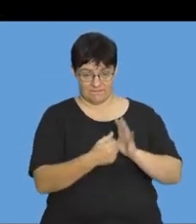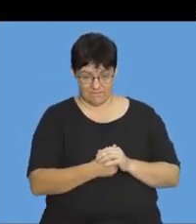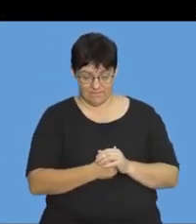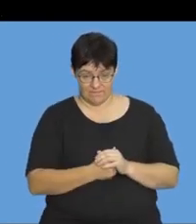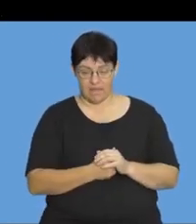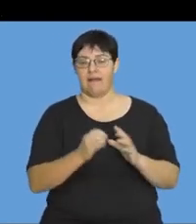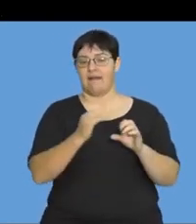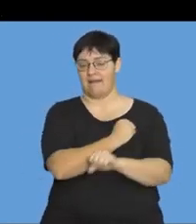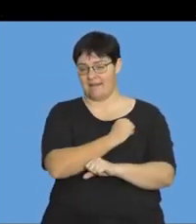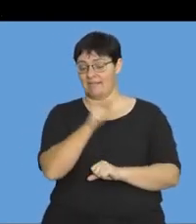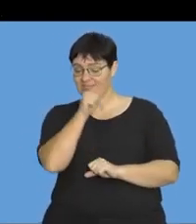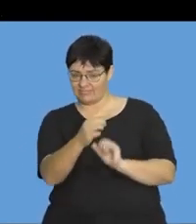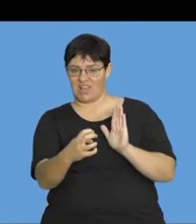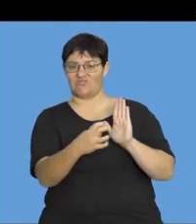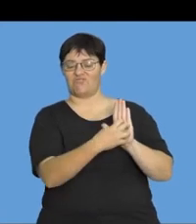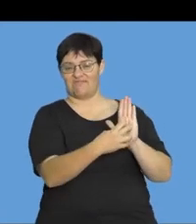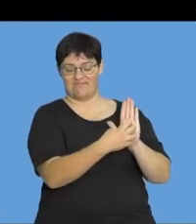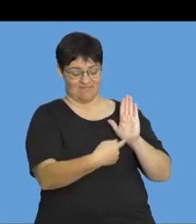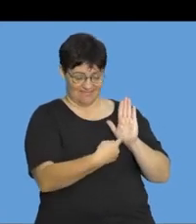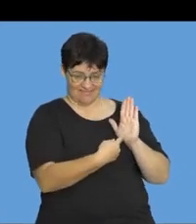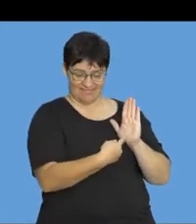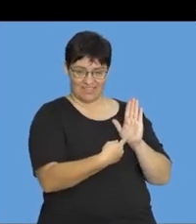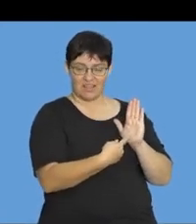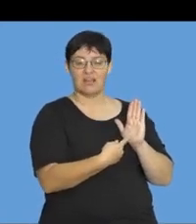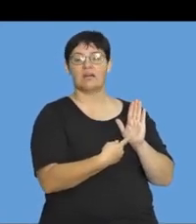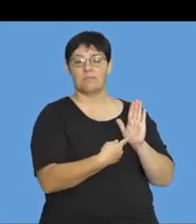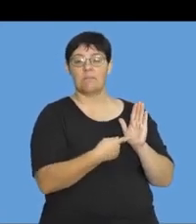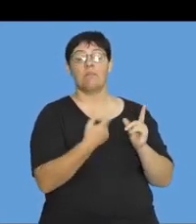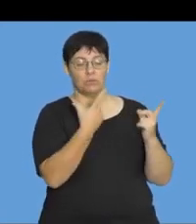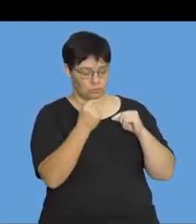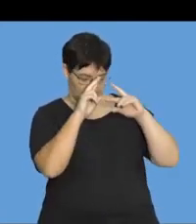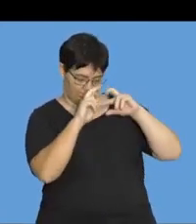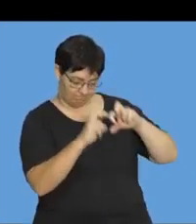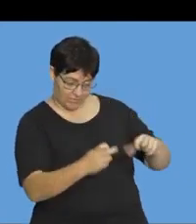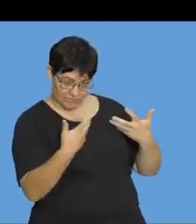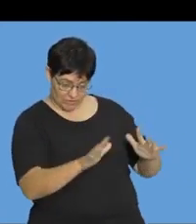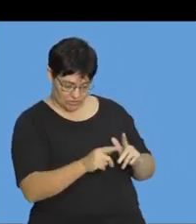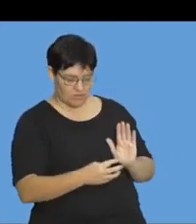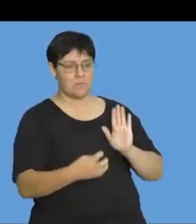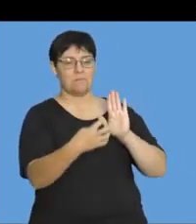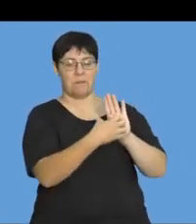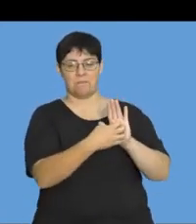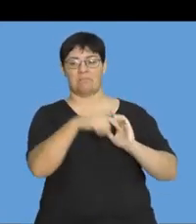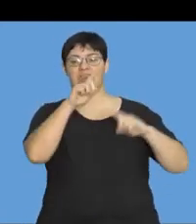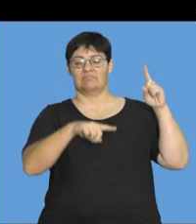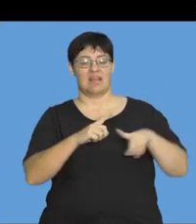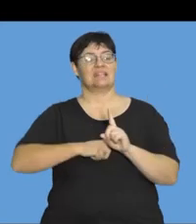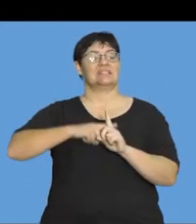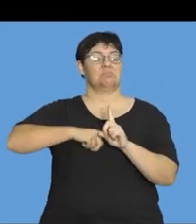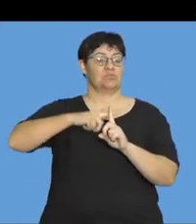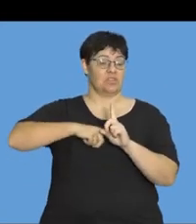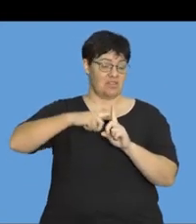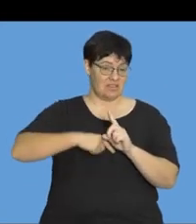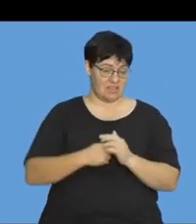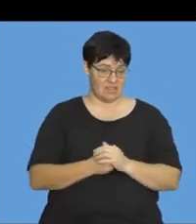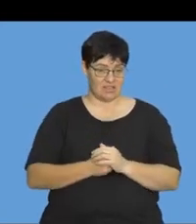So this is the graph that is going to, after I did my investigation, here's all the different temperatures on